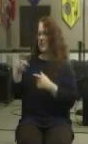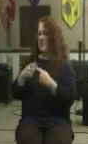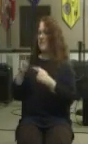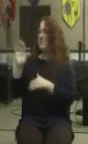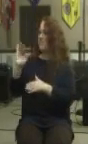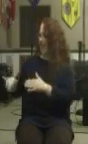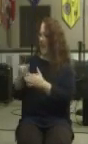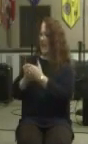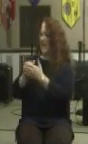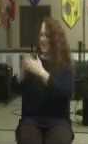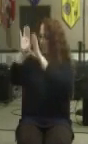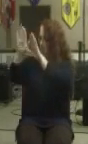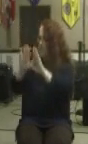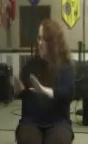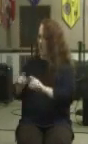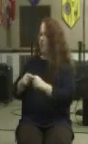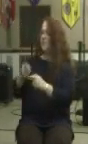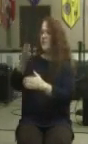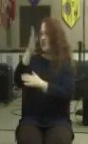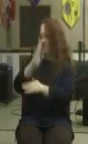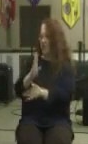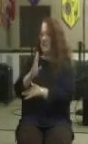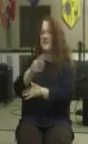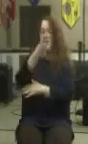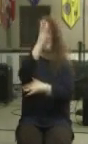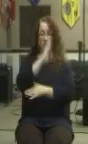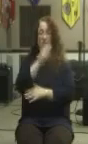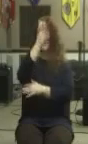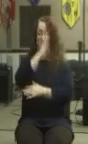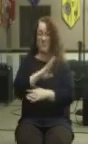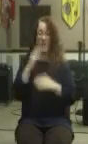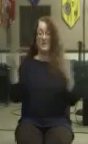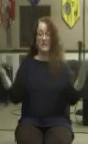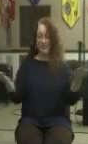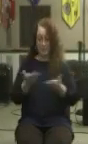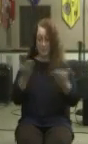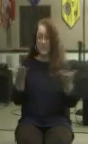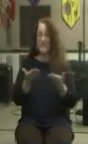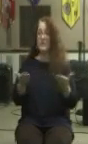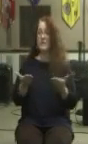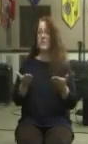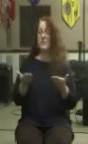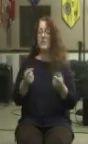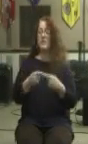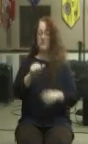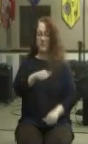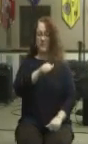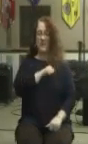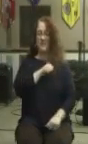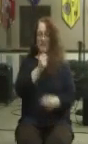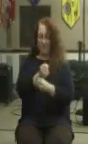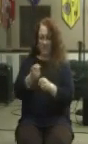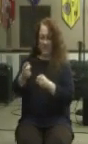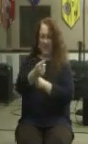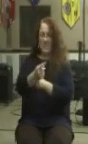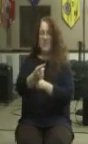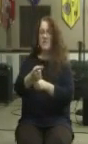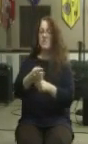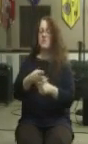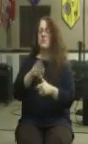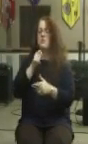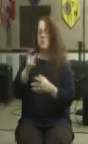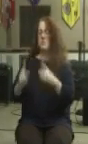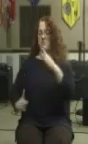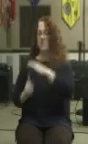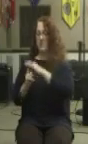where that's God. God is God. And God is present here. And our attitude in the next